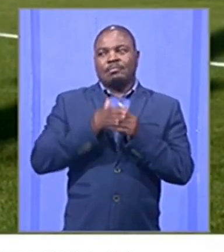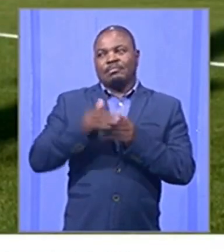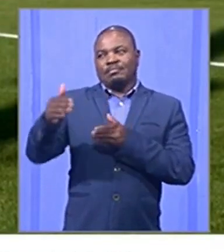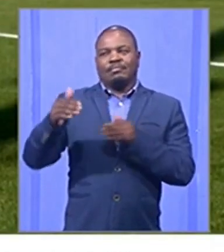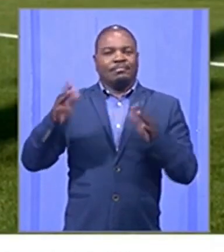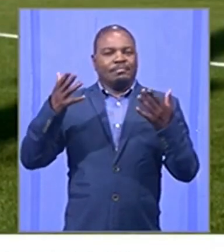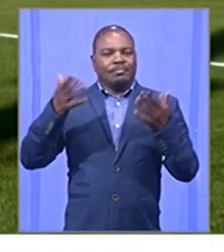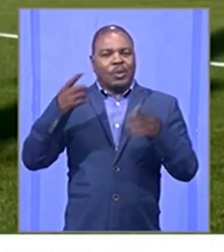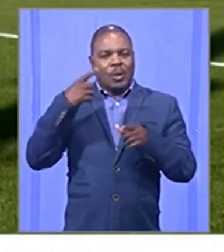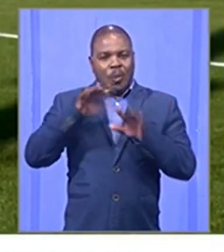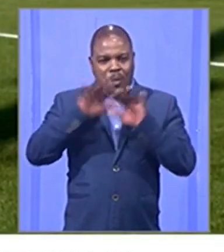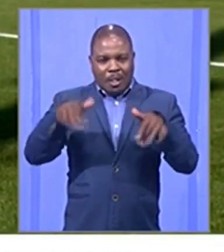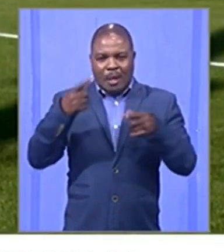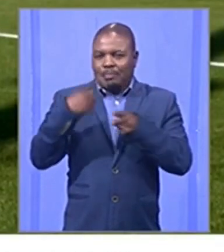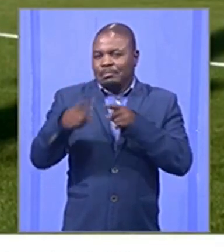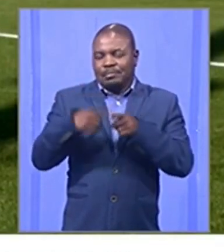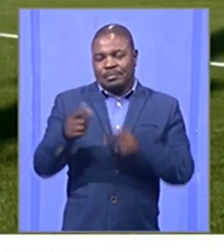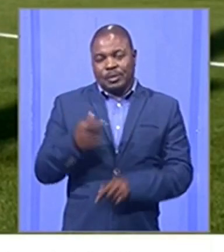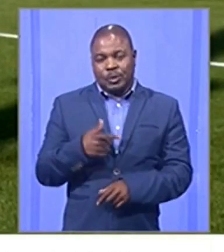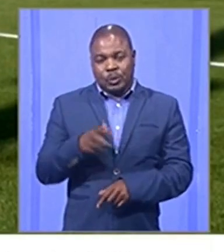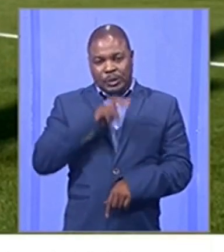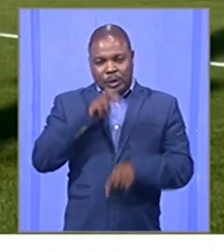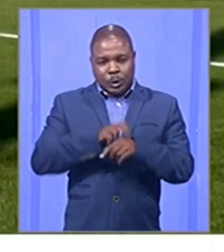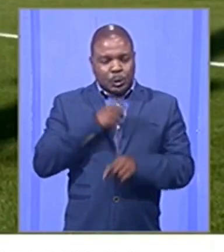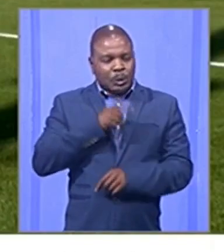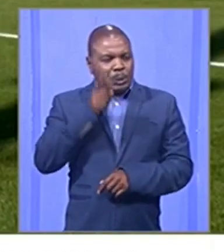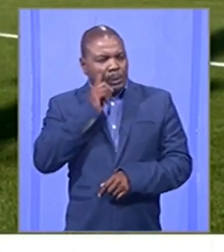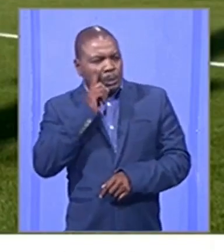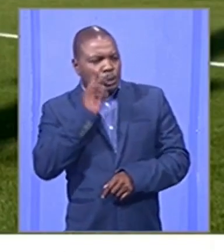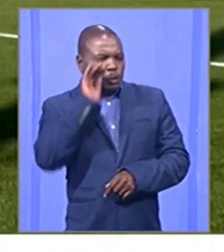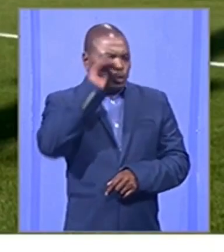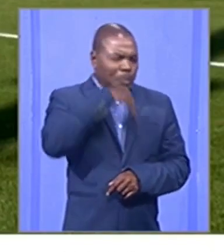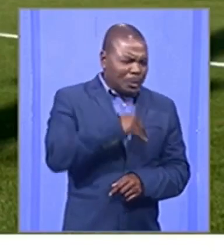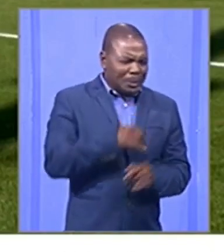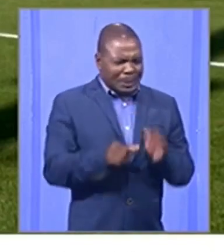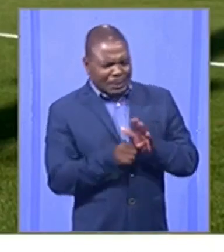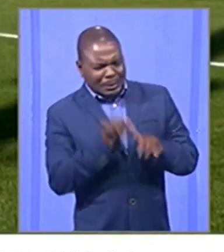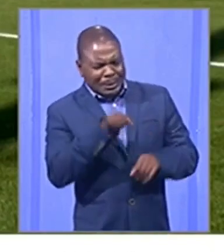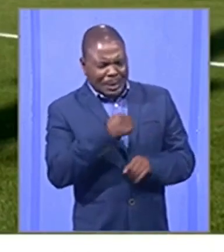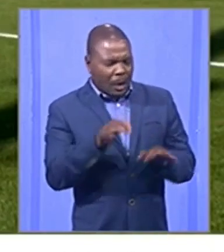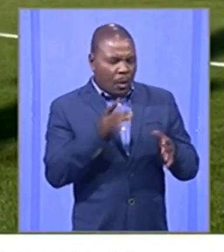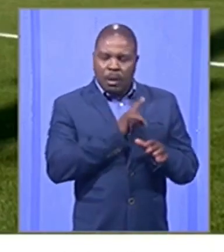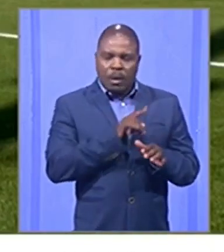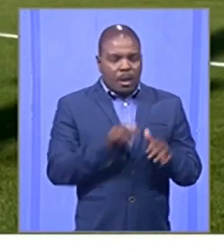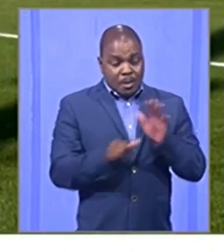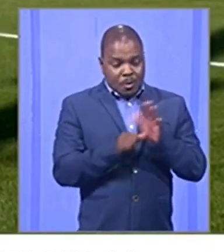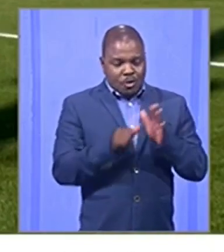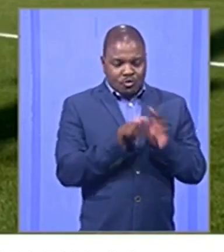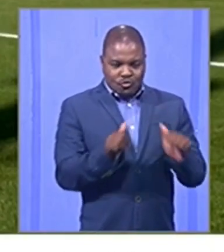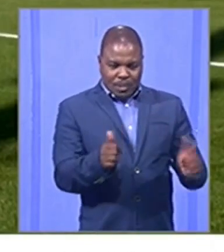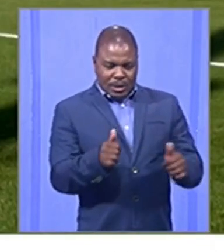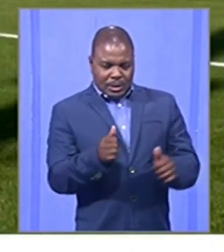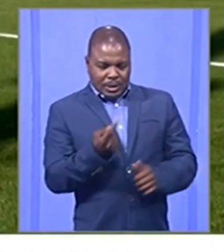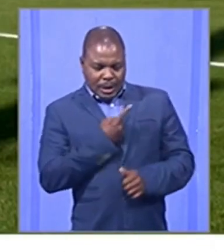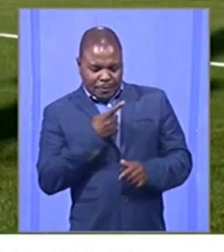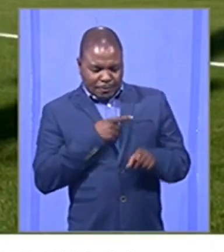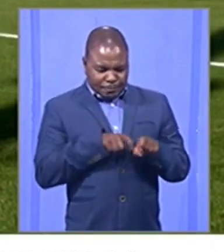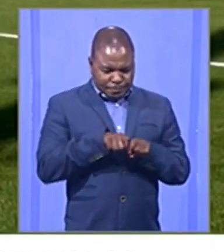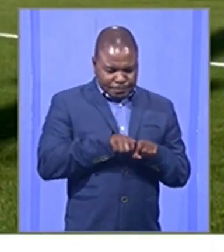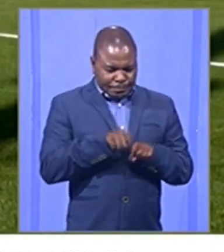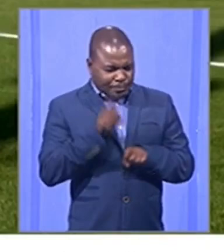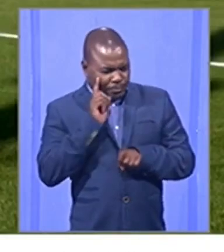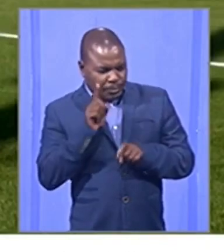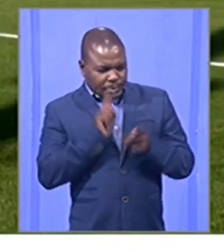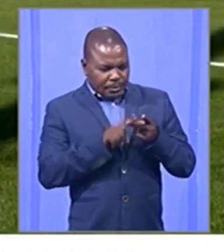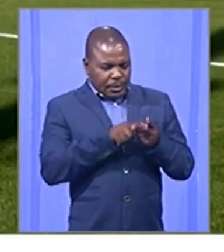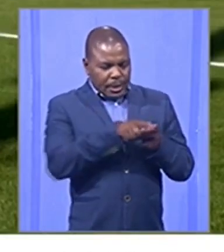tournament itself. But I think we mustn't read too much into the game because it's about getting ready, it's about testing ourselves, and it's also about giving